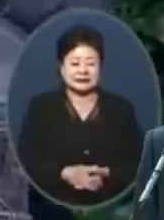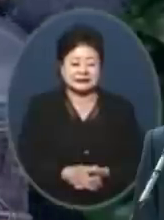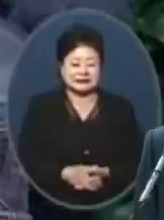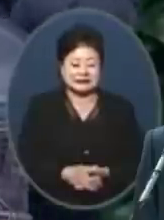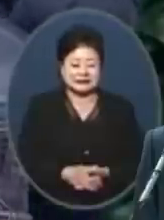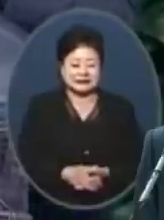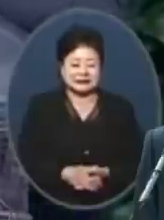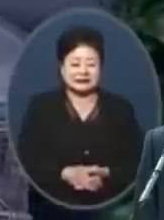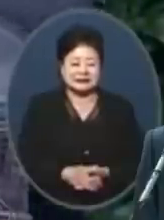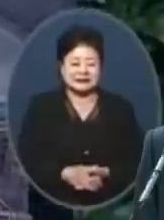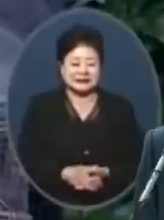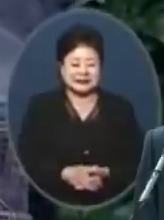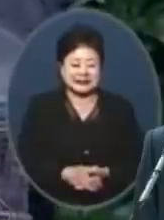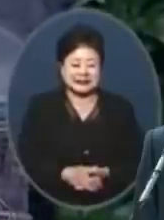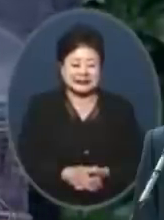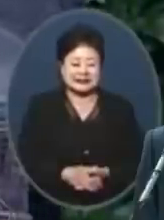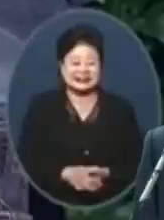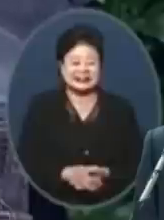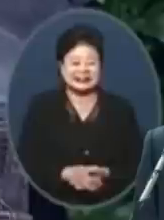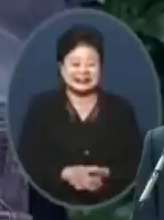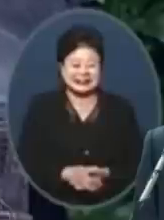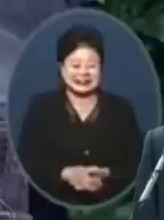Anyhow, a lot of people.